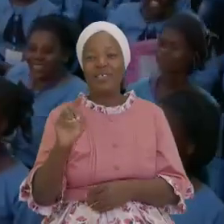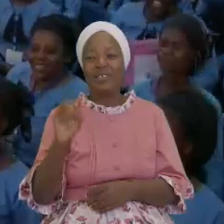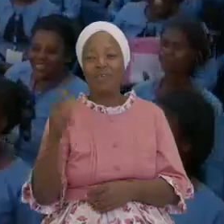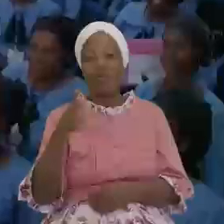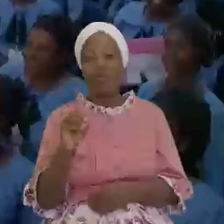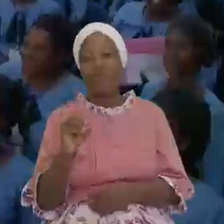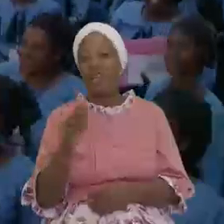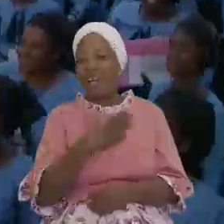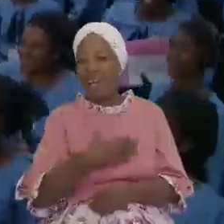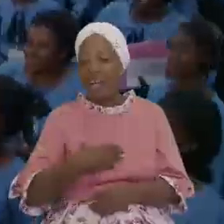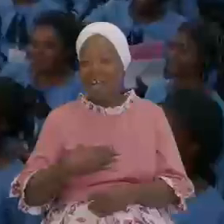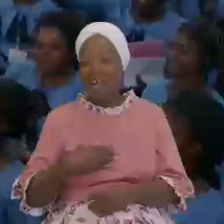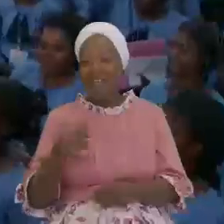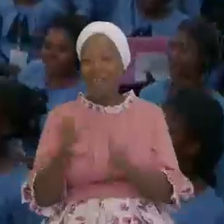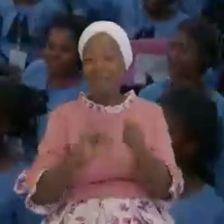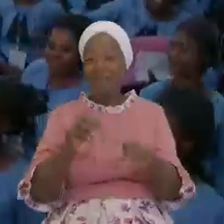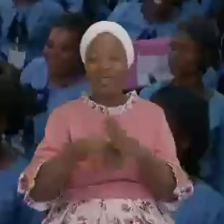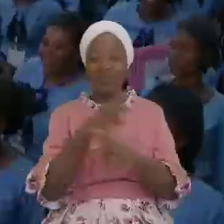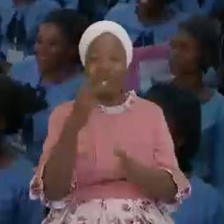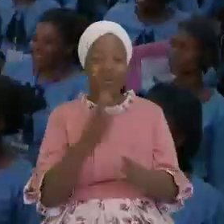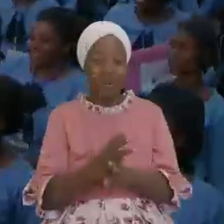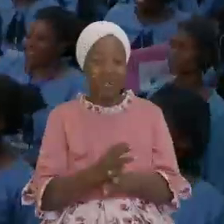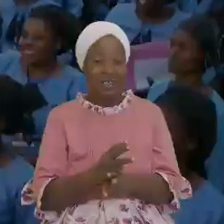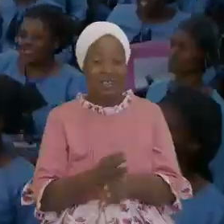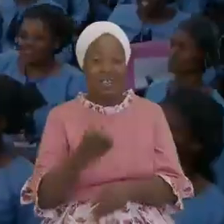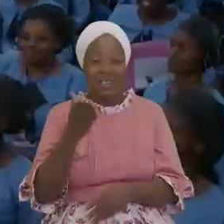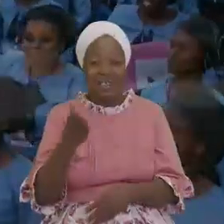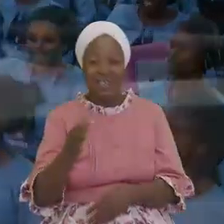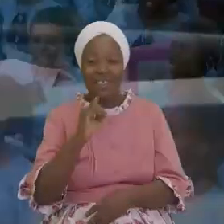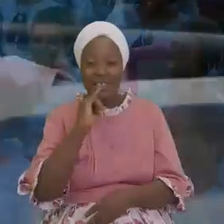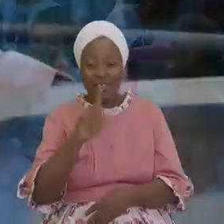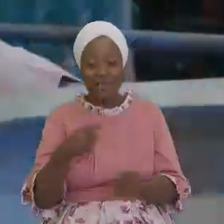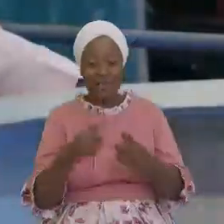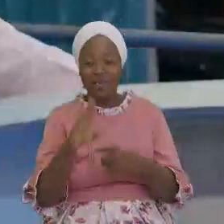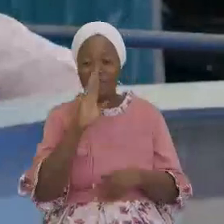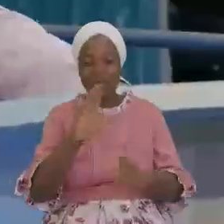and all over the world, there's going to be miracle,